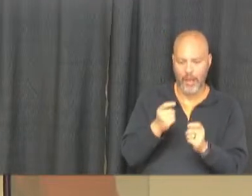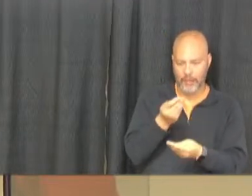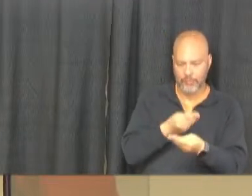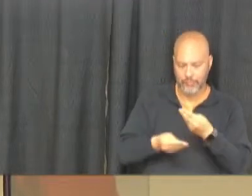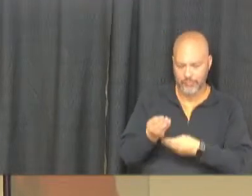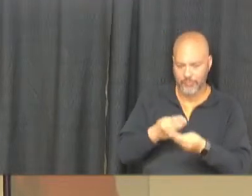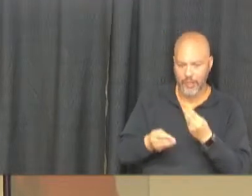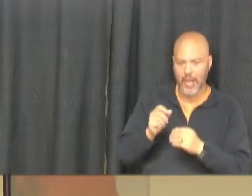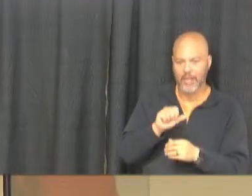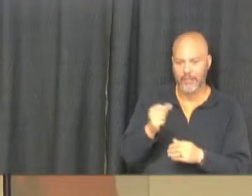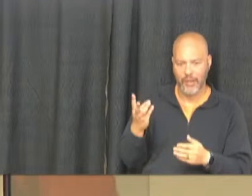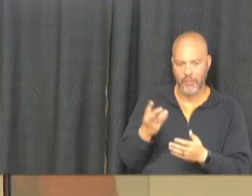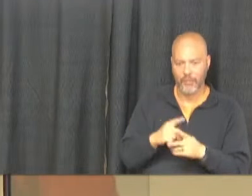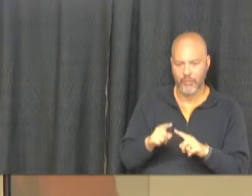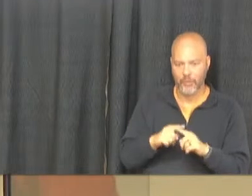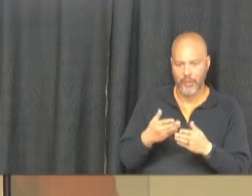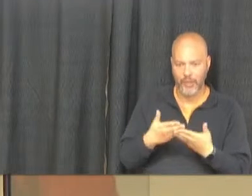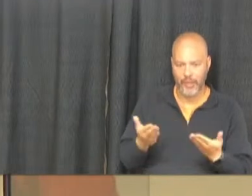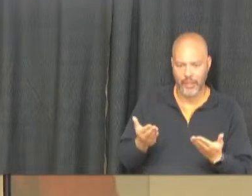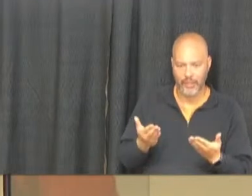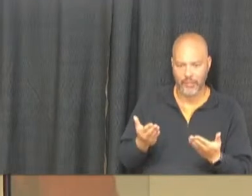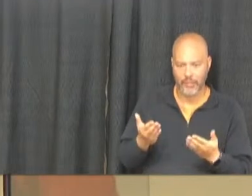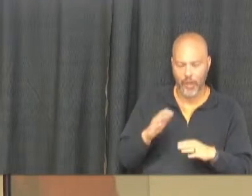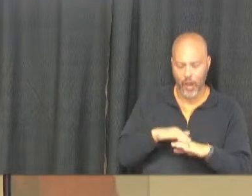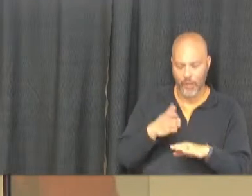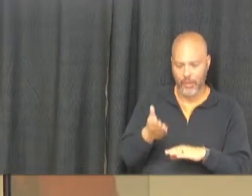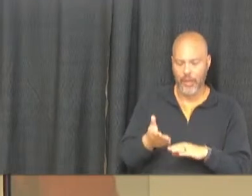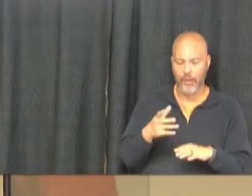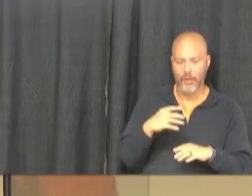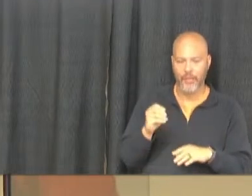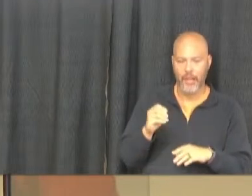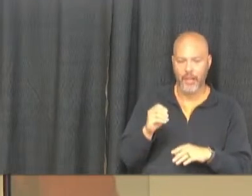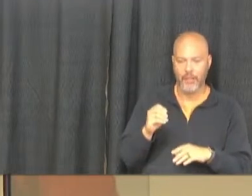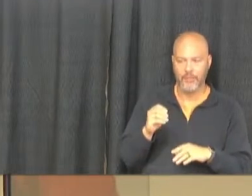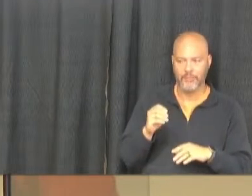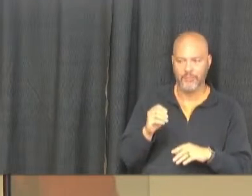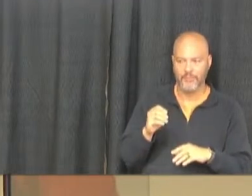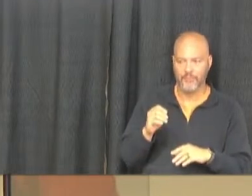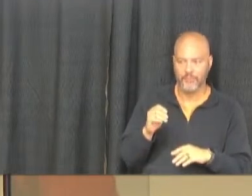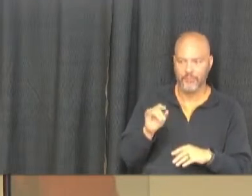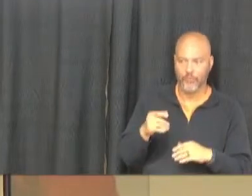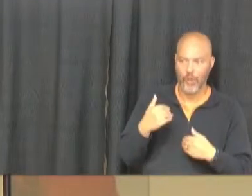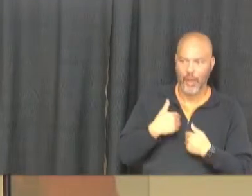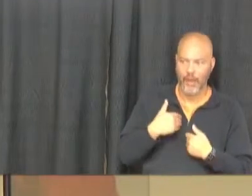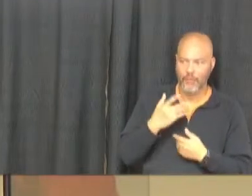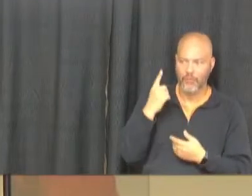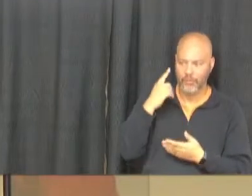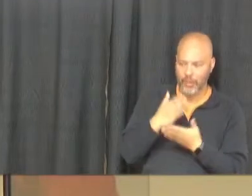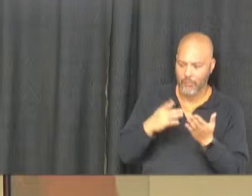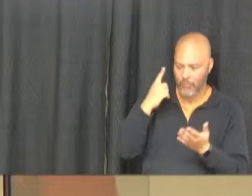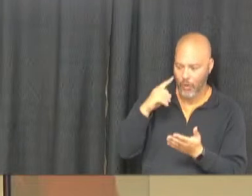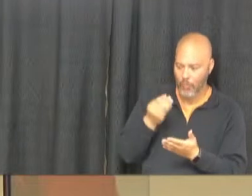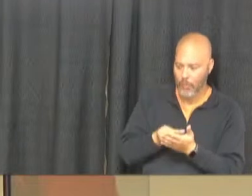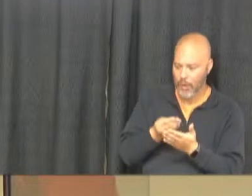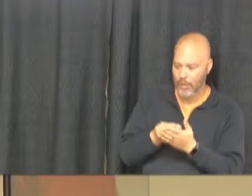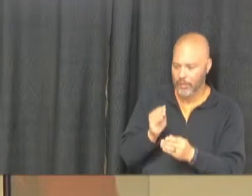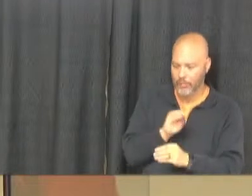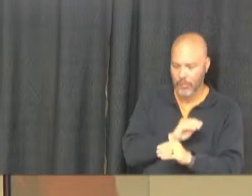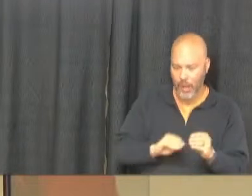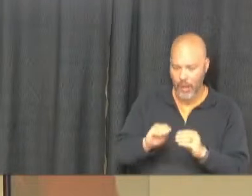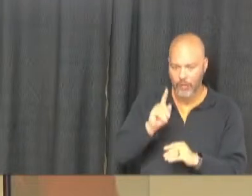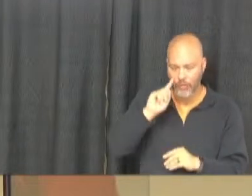And then there's several different things that are also on there. It's, you've got some for moving some of the money to the